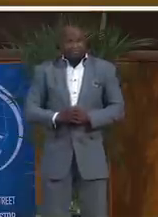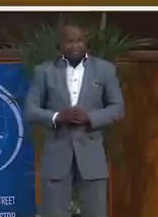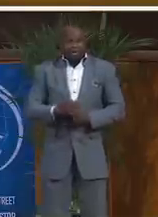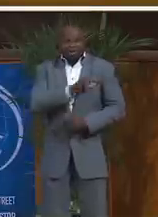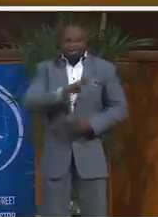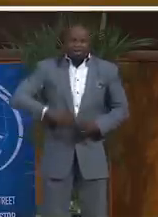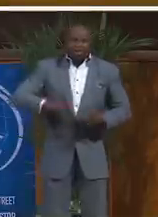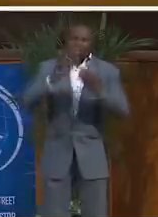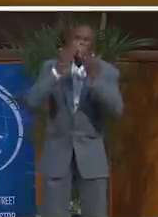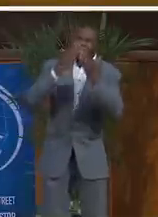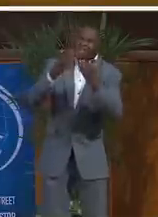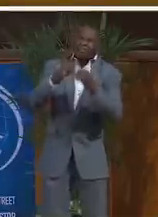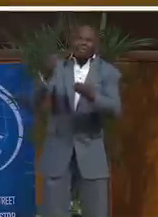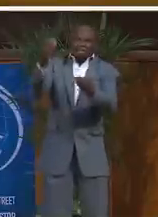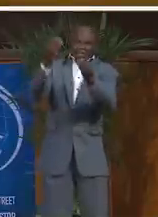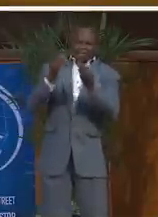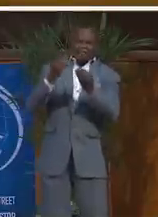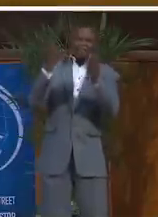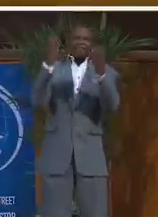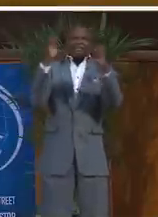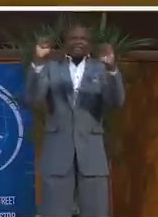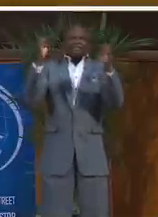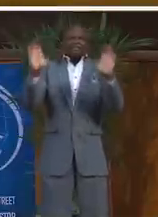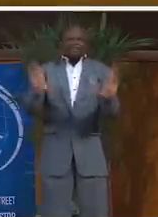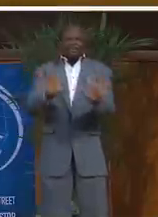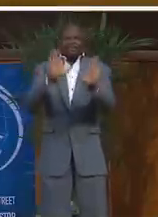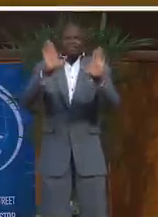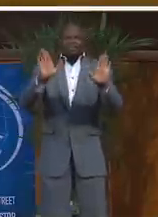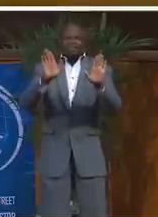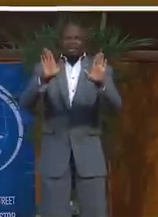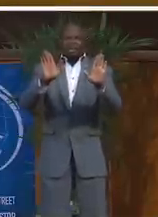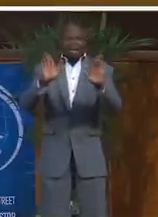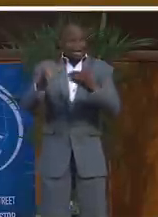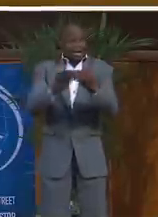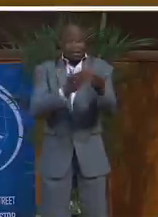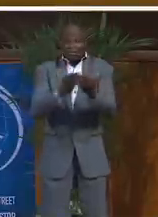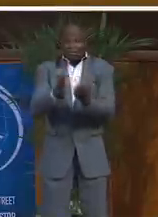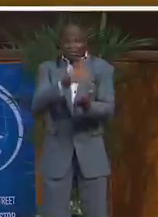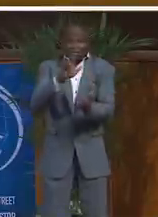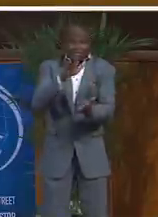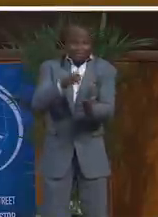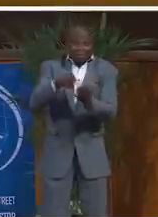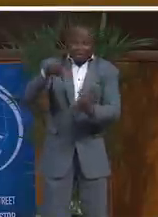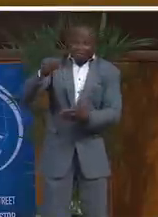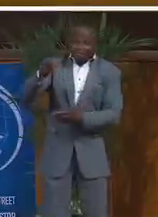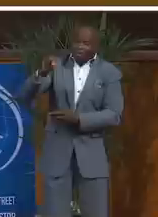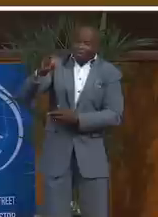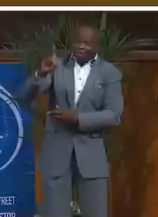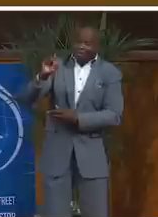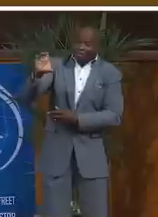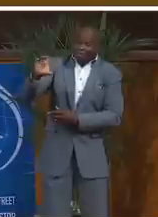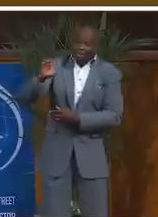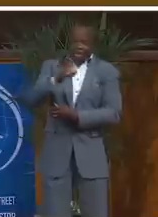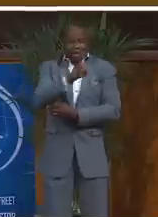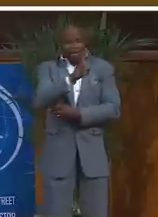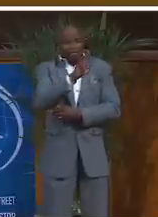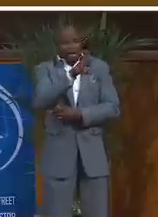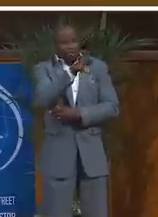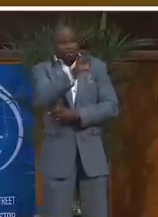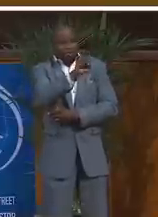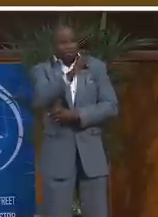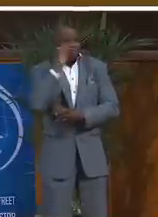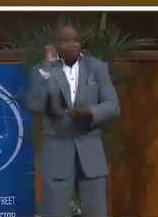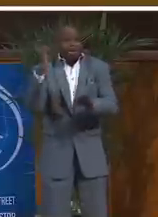Lord, we thank you for the gift of this Easter Sunday. And even in the midst of pandemic and virus, we recognize that you